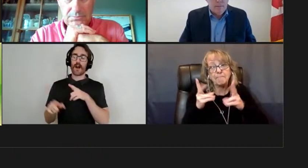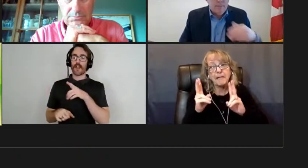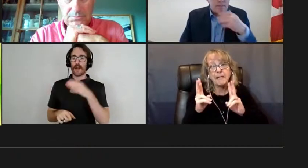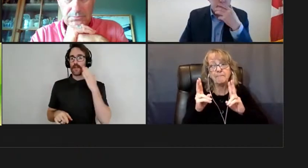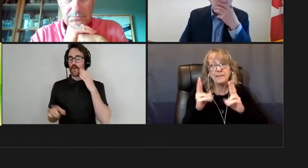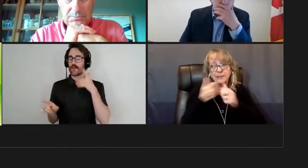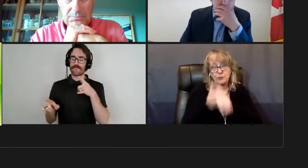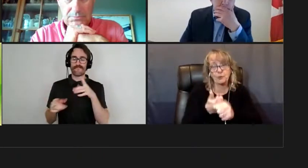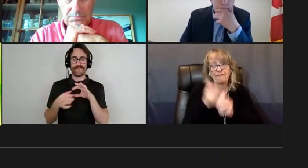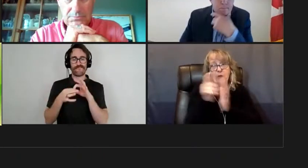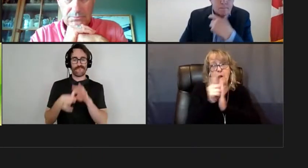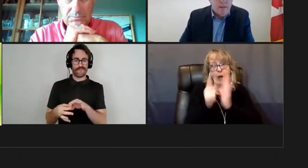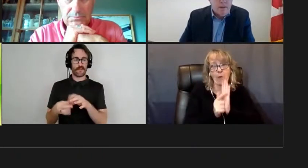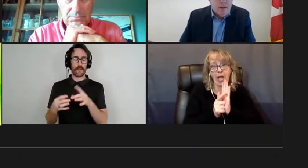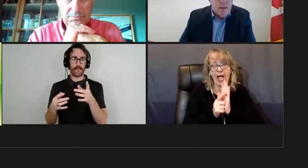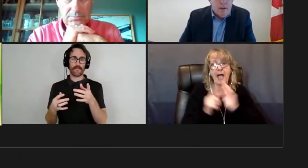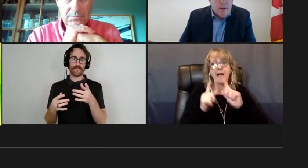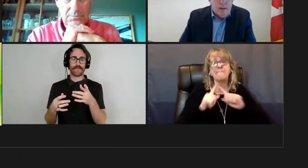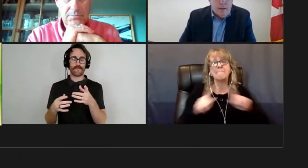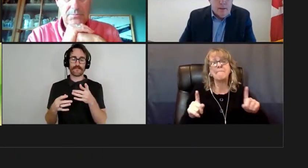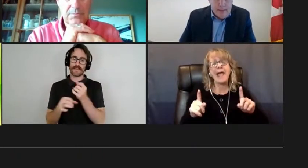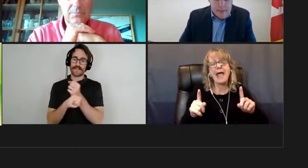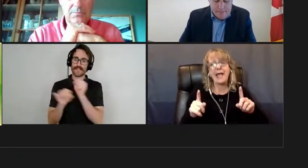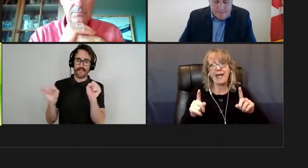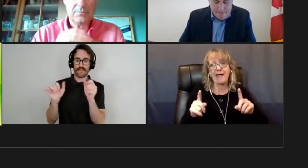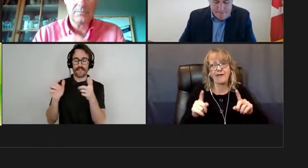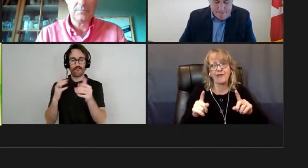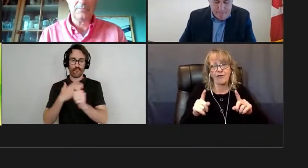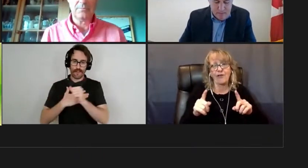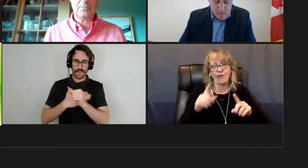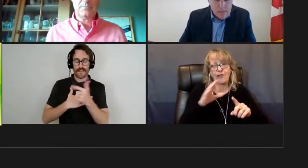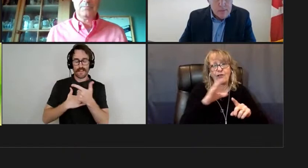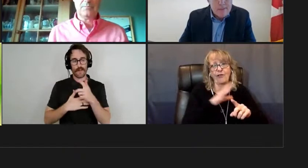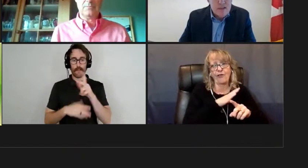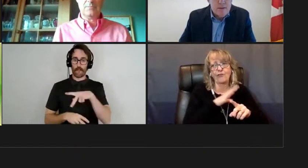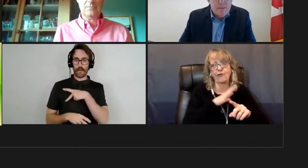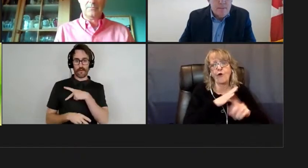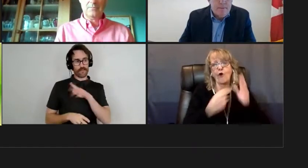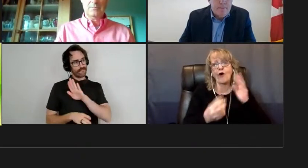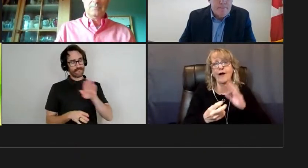a factor of, determining those risks and making personal decisions.